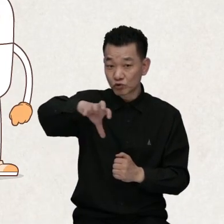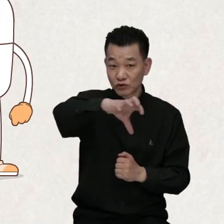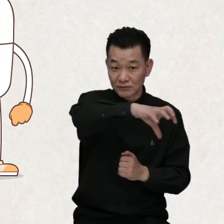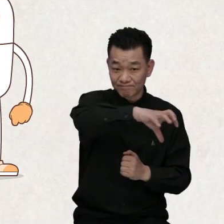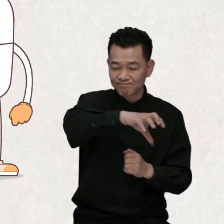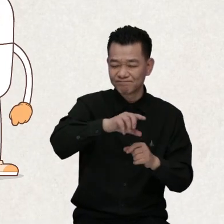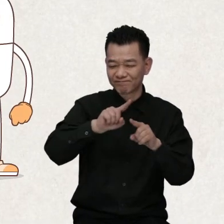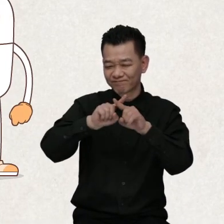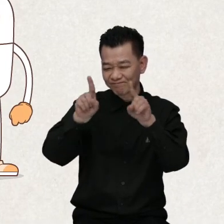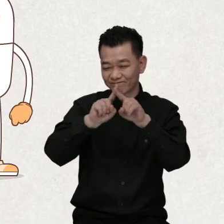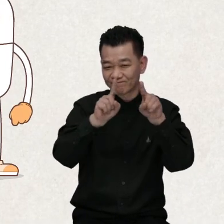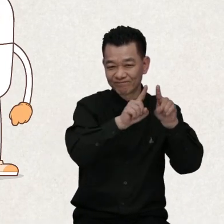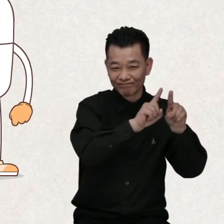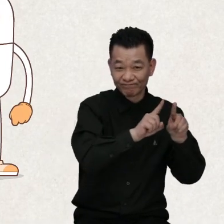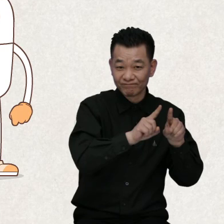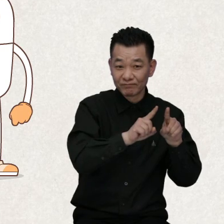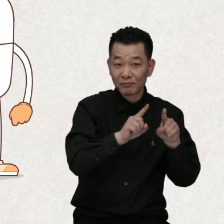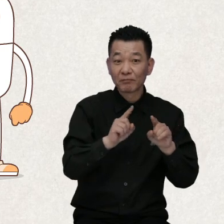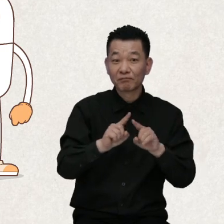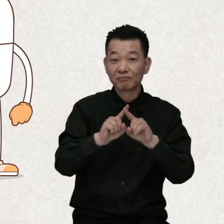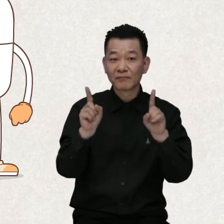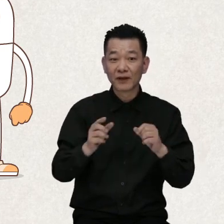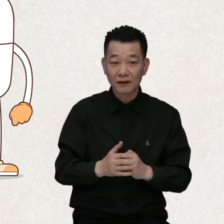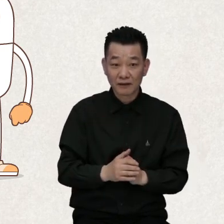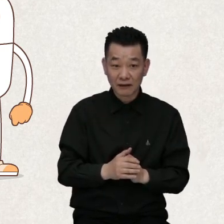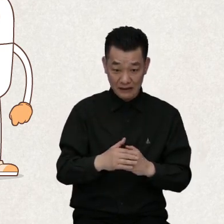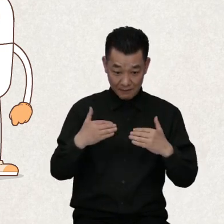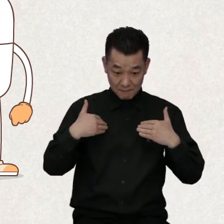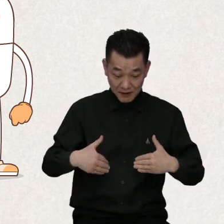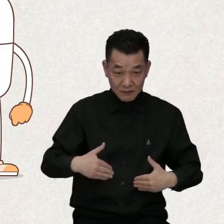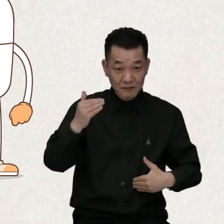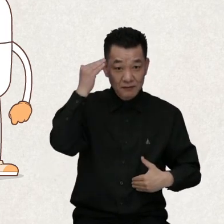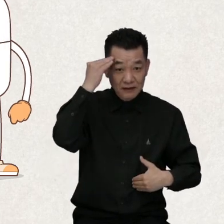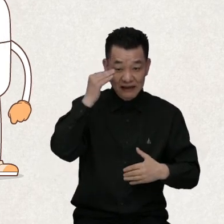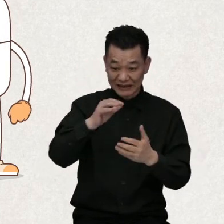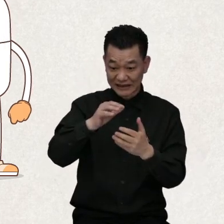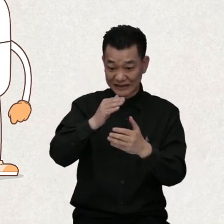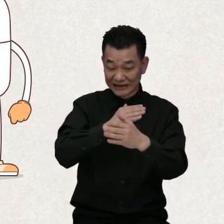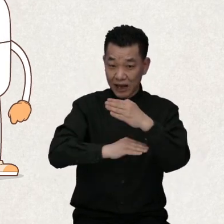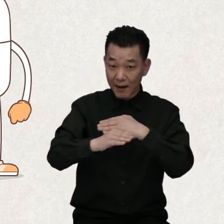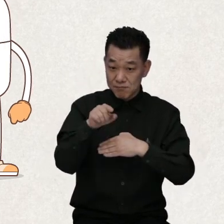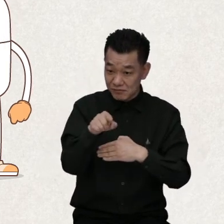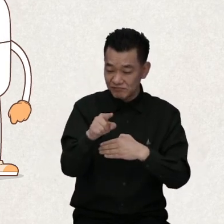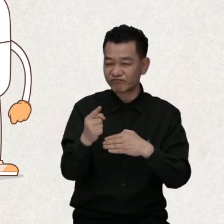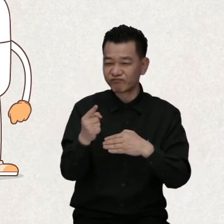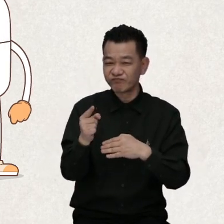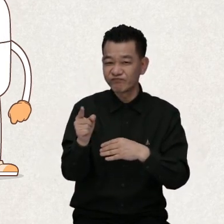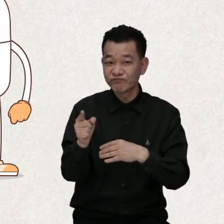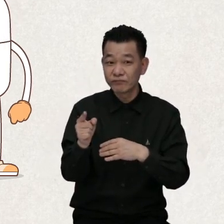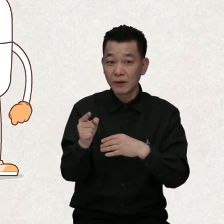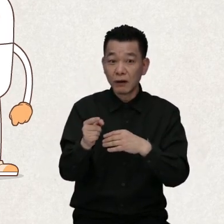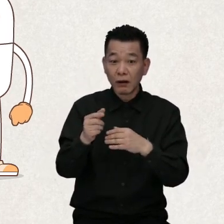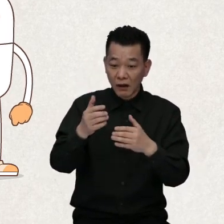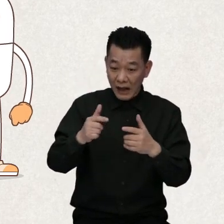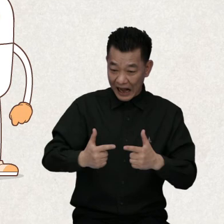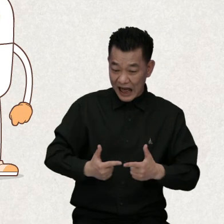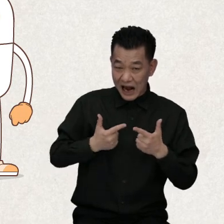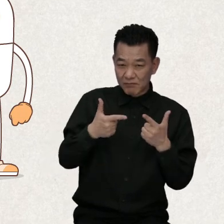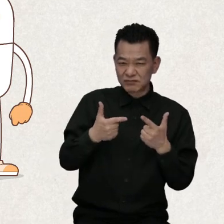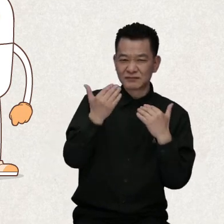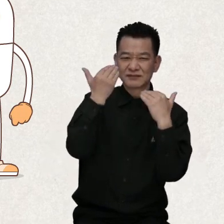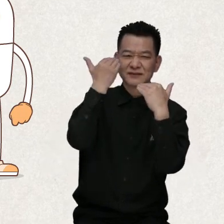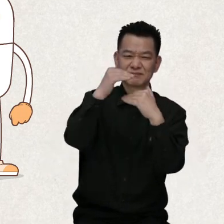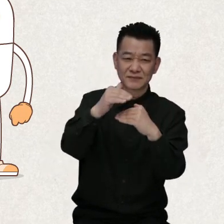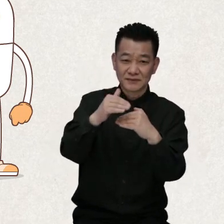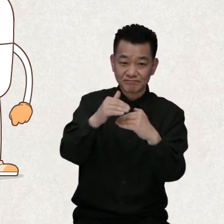Although the expressions are slightly different by countries, they have similarities that the persons with disabilities are seen as the